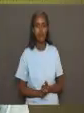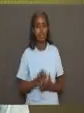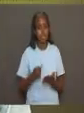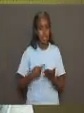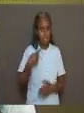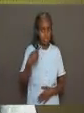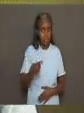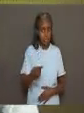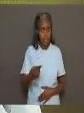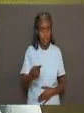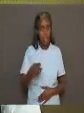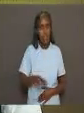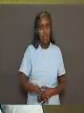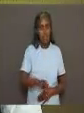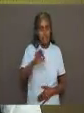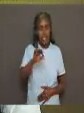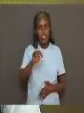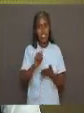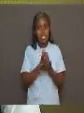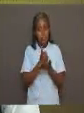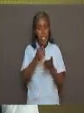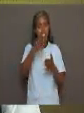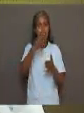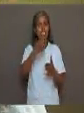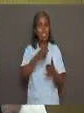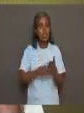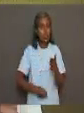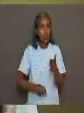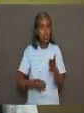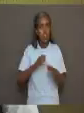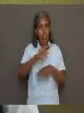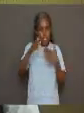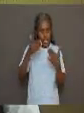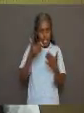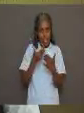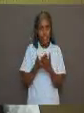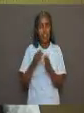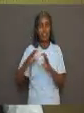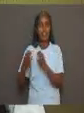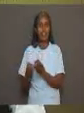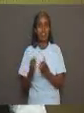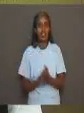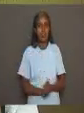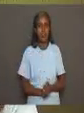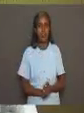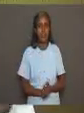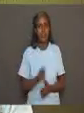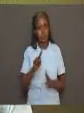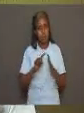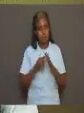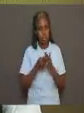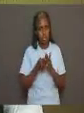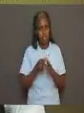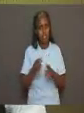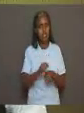Then, find the mean score for the entire class. You may begin